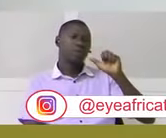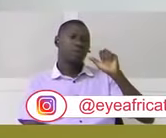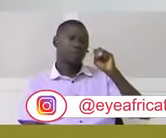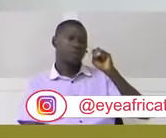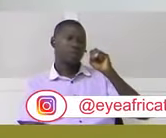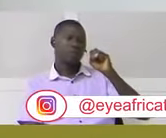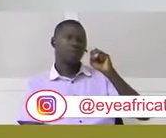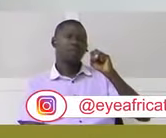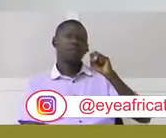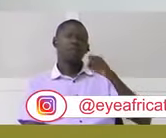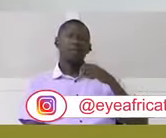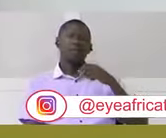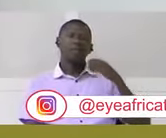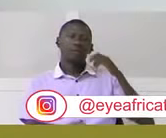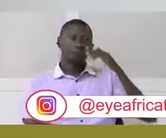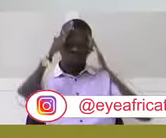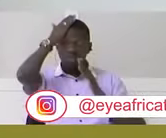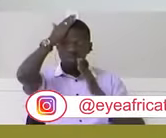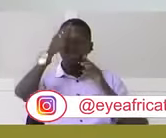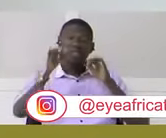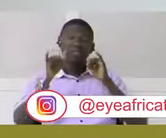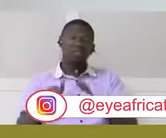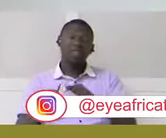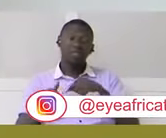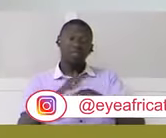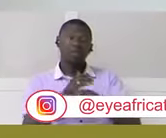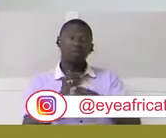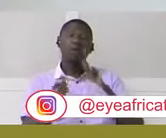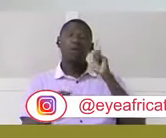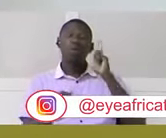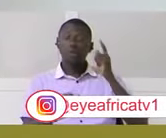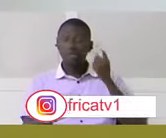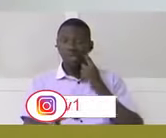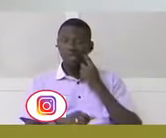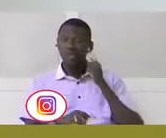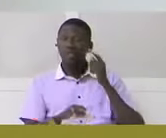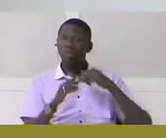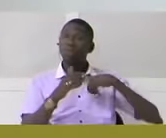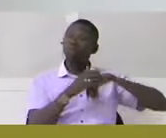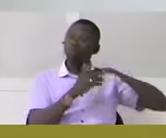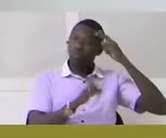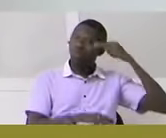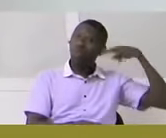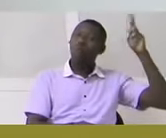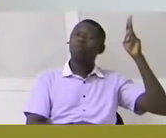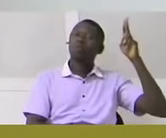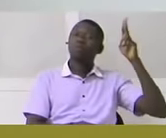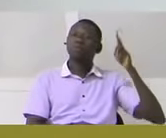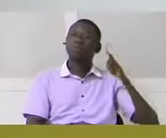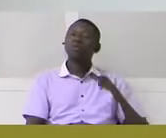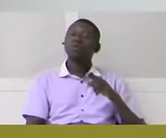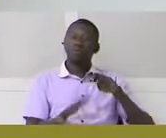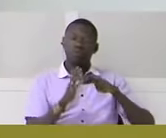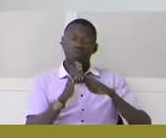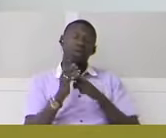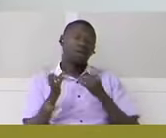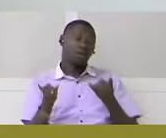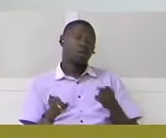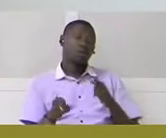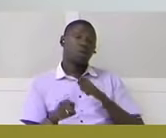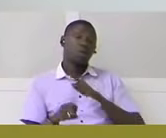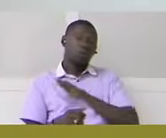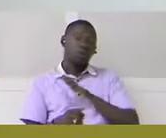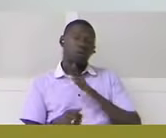people. And to you we shall go back to. Yeah, you have